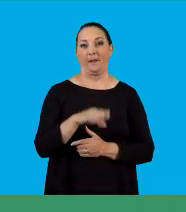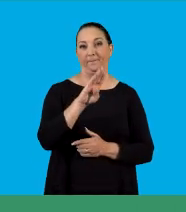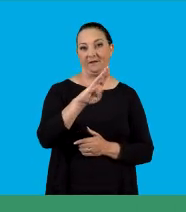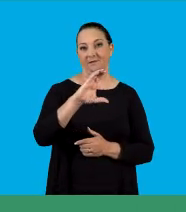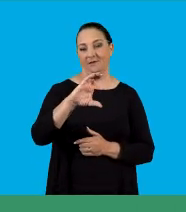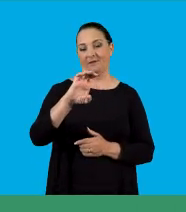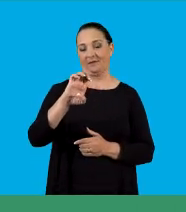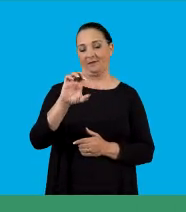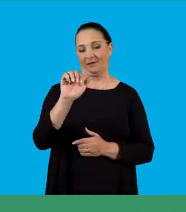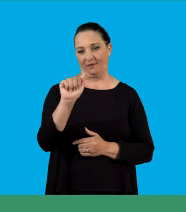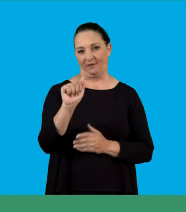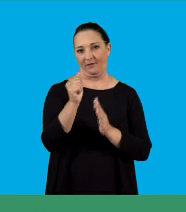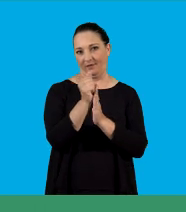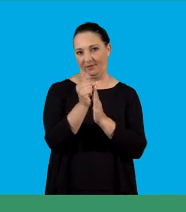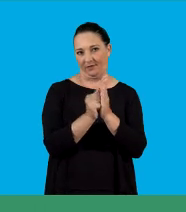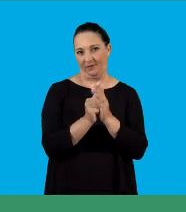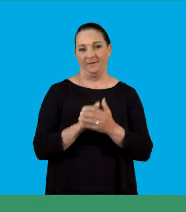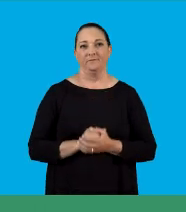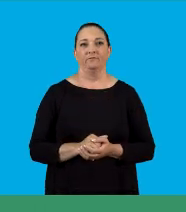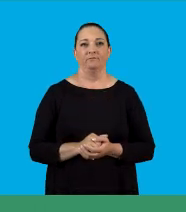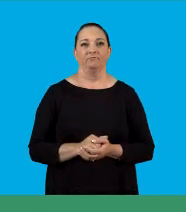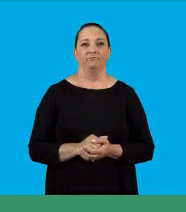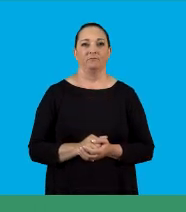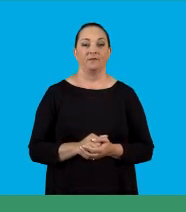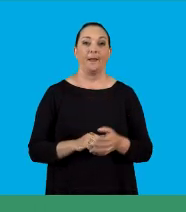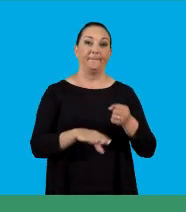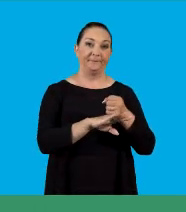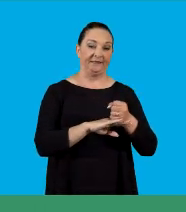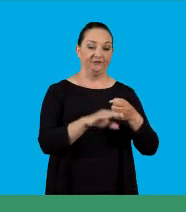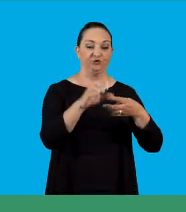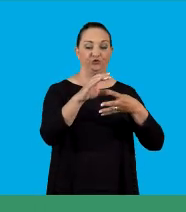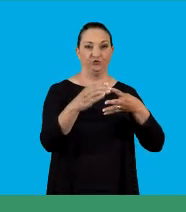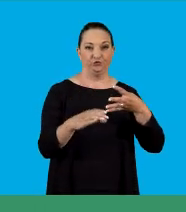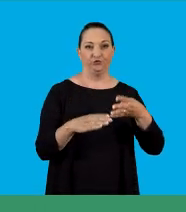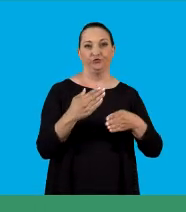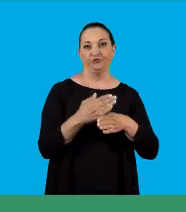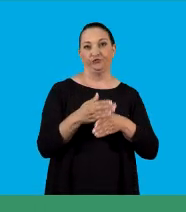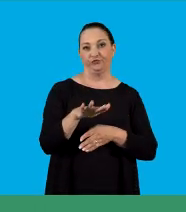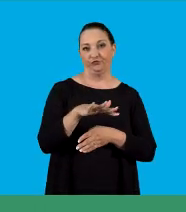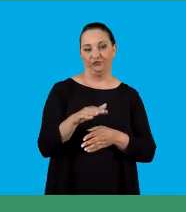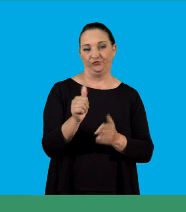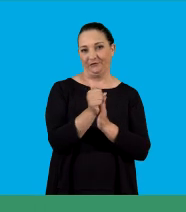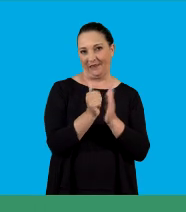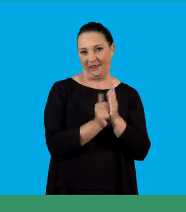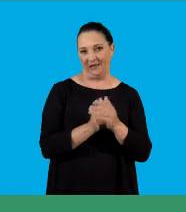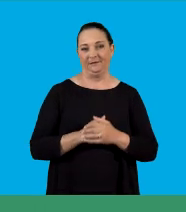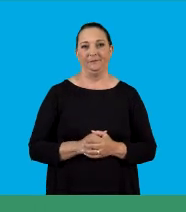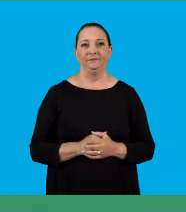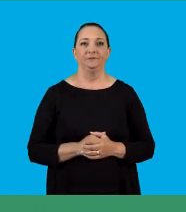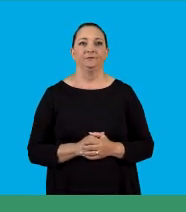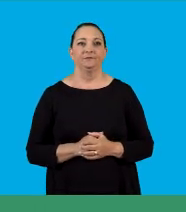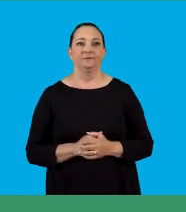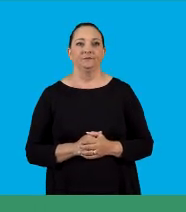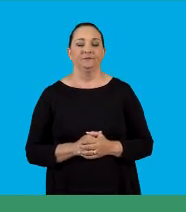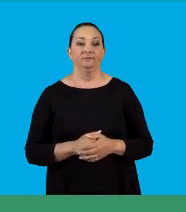BCEA. You can write it in full. It's the Basic Conditions of Employment Act. Right, we